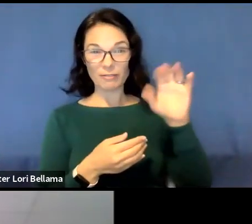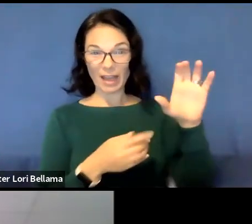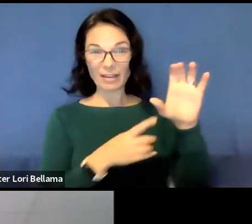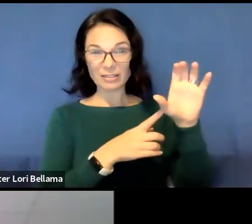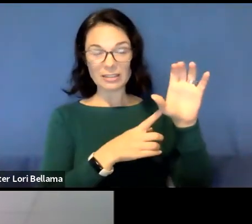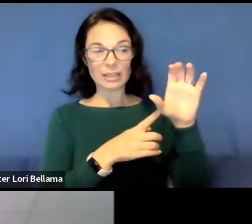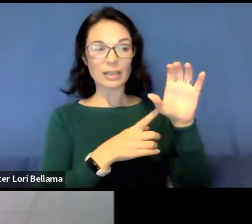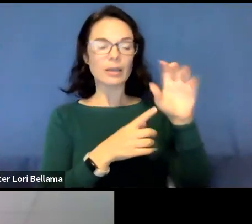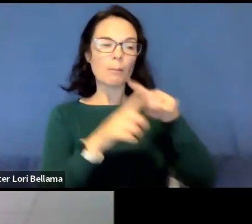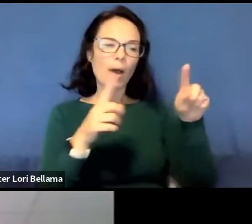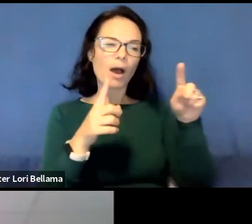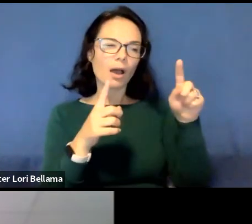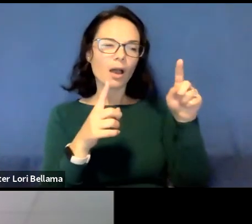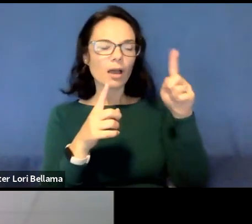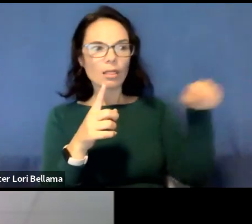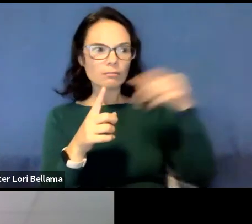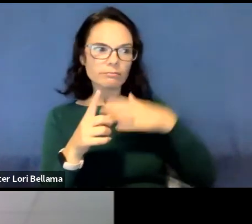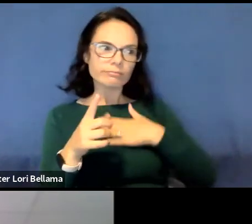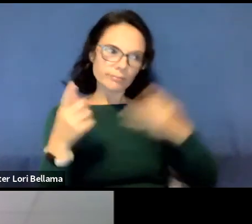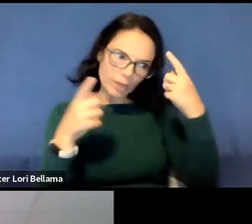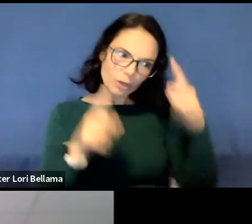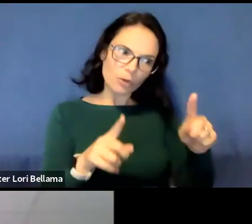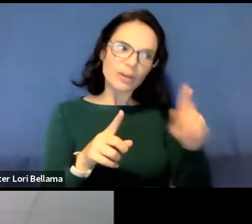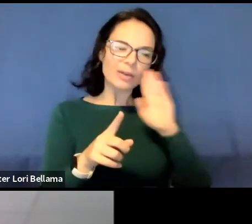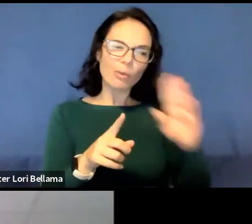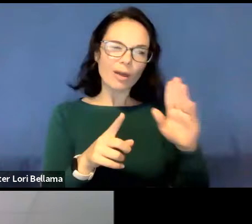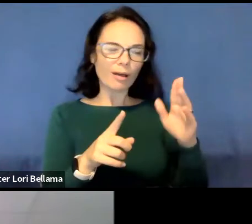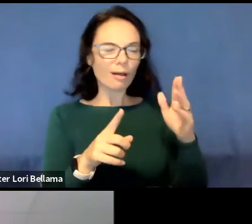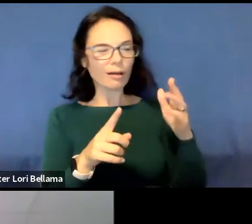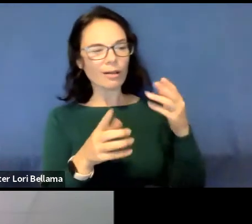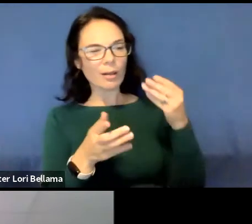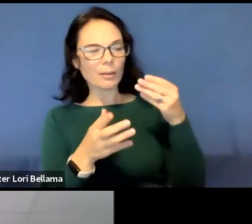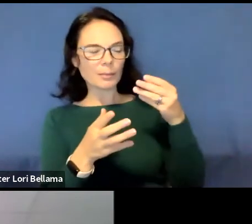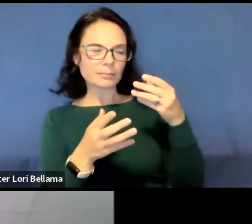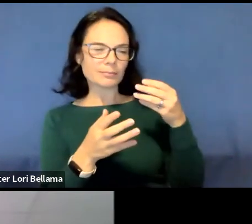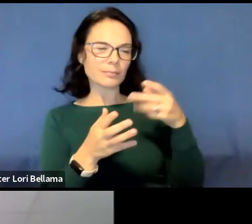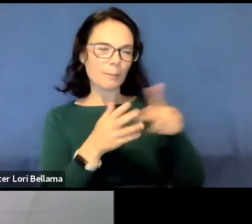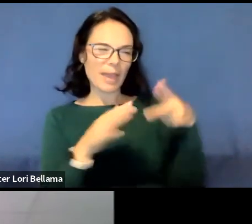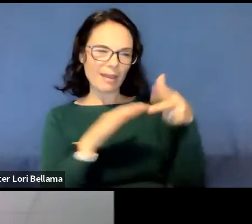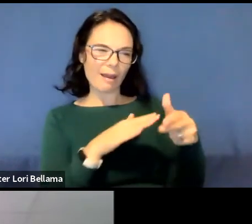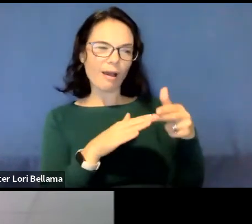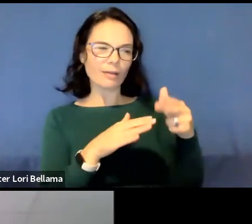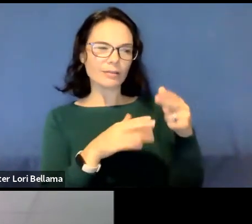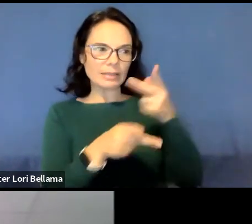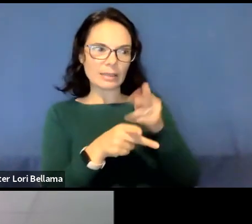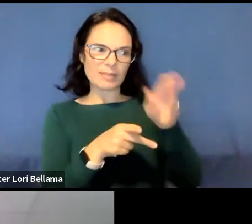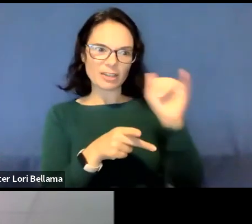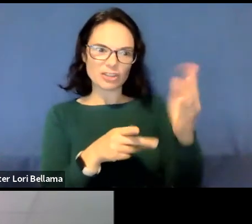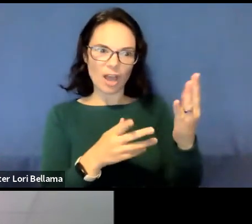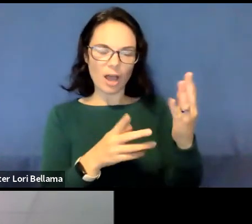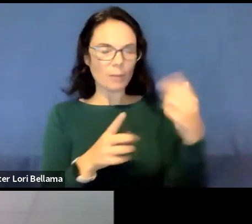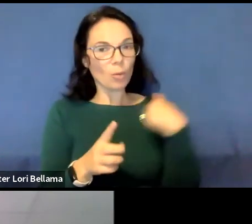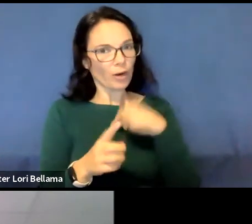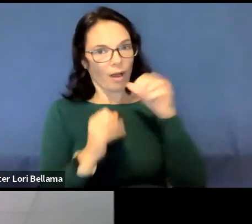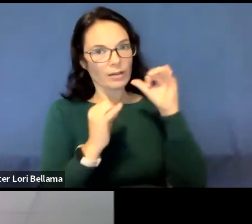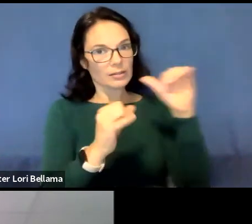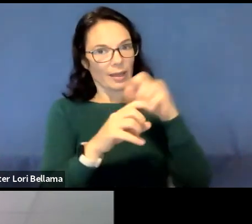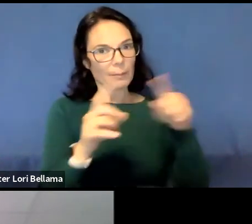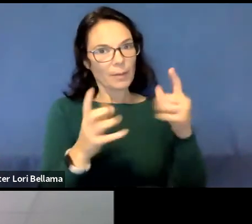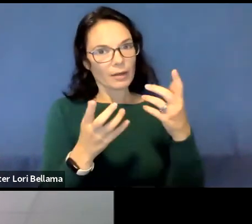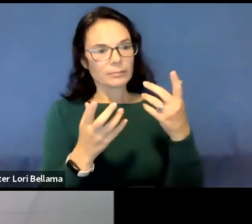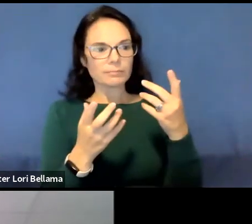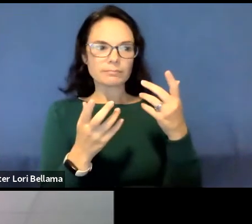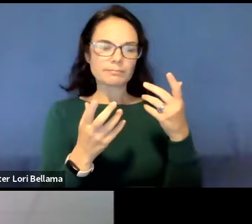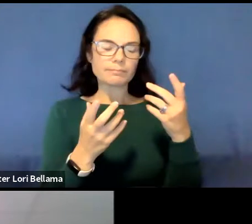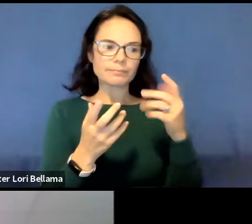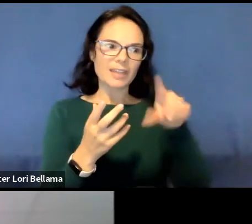pay to preserve jobs. I'm not saying that we're at that point. We're not even close. But there's other districts that are in trouble. And